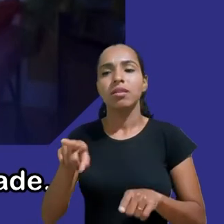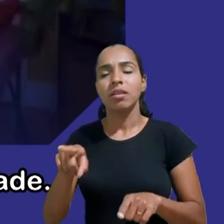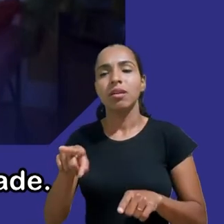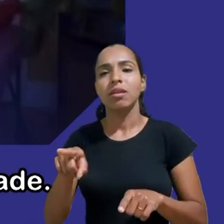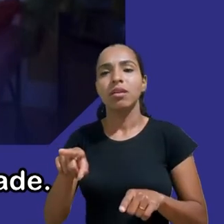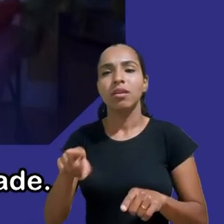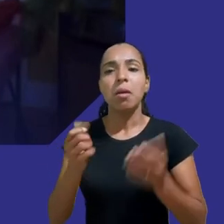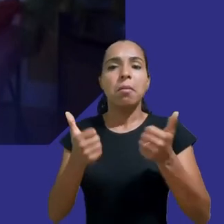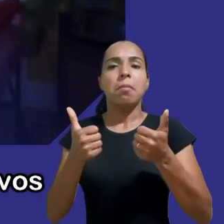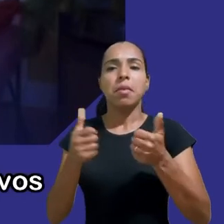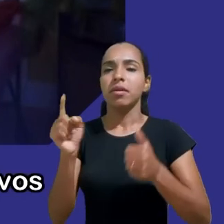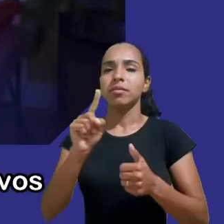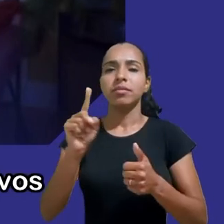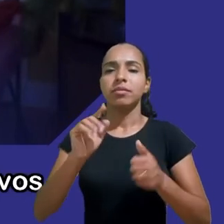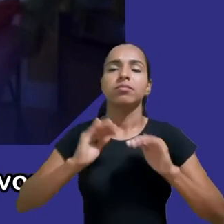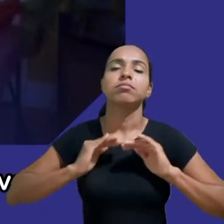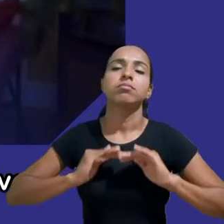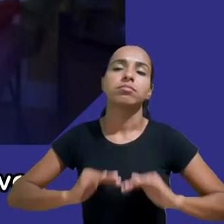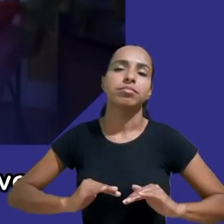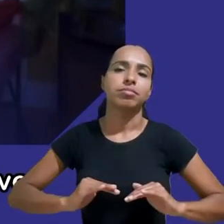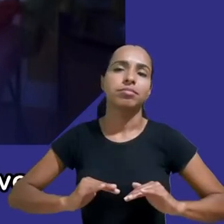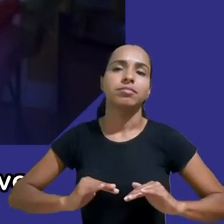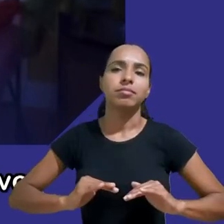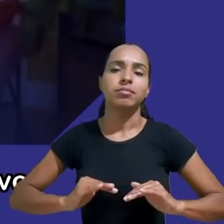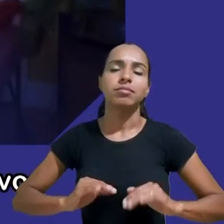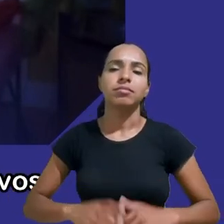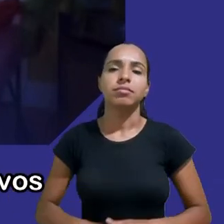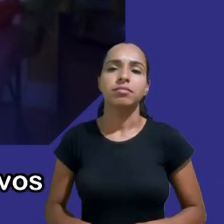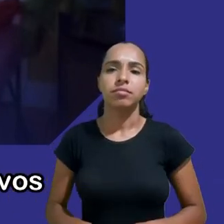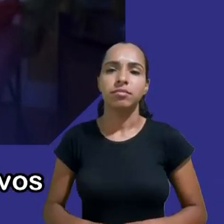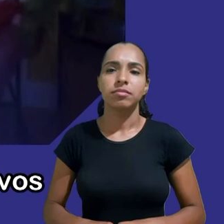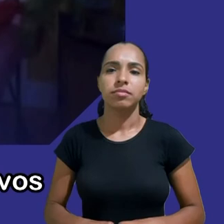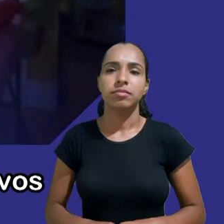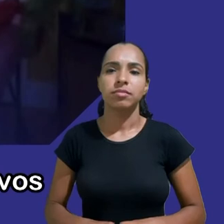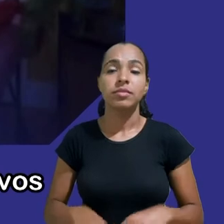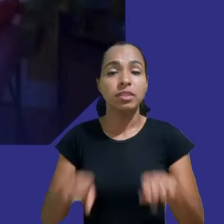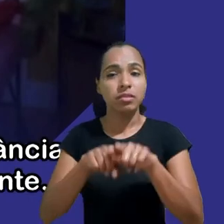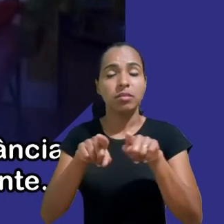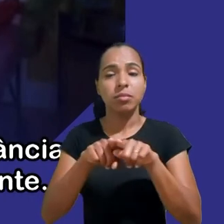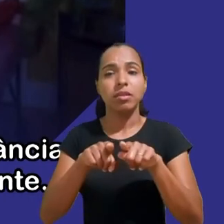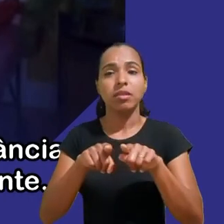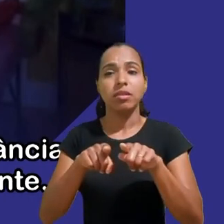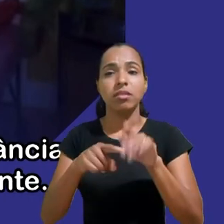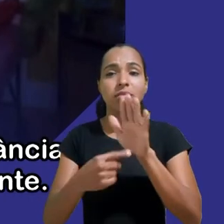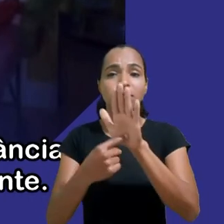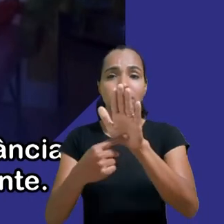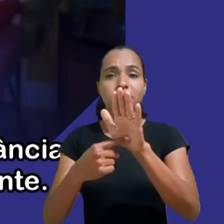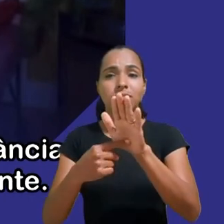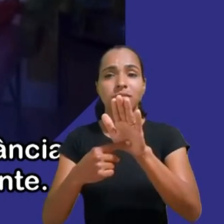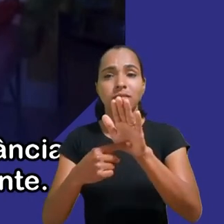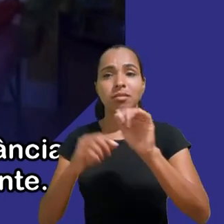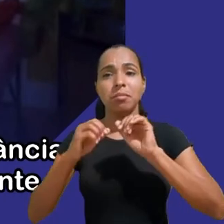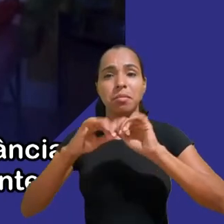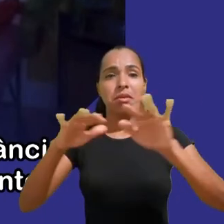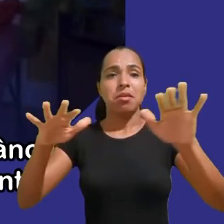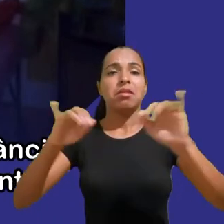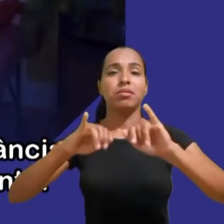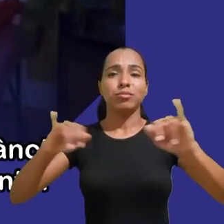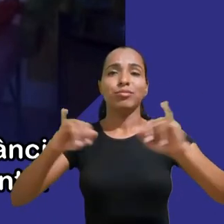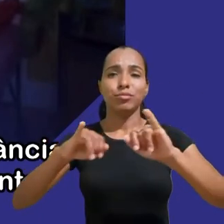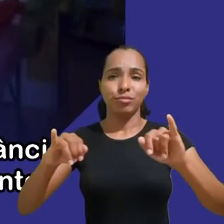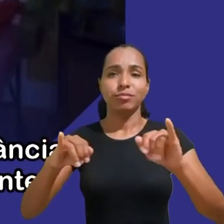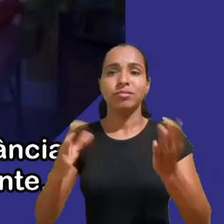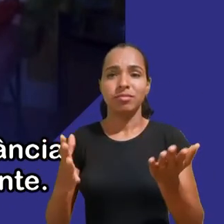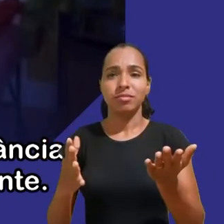moment they're most vulnerable I think this is some of the reasons why this data-driven surveillance advertising is just